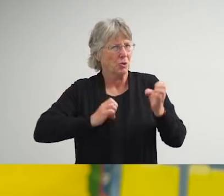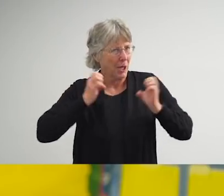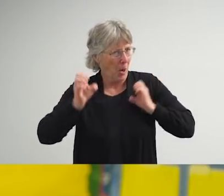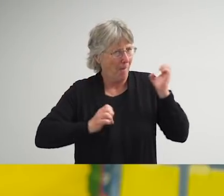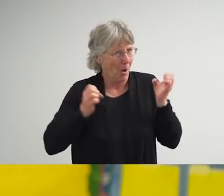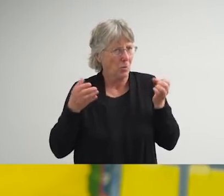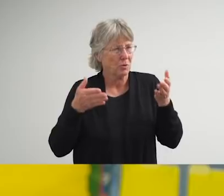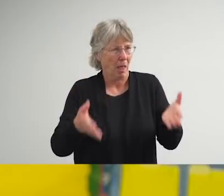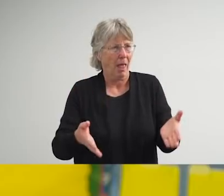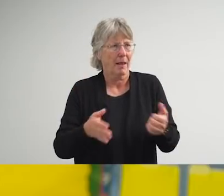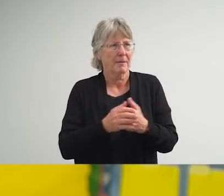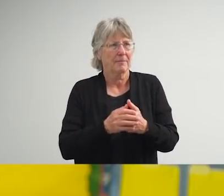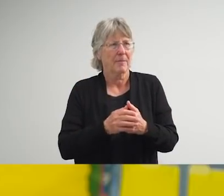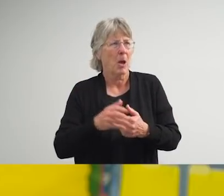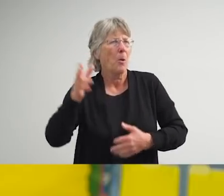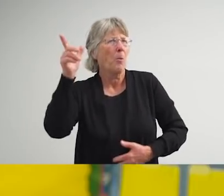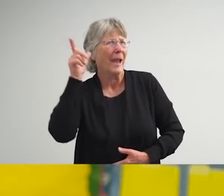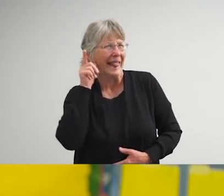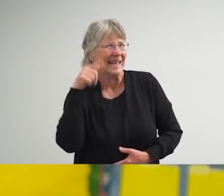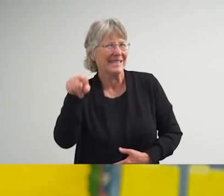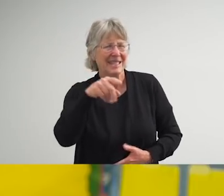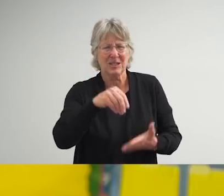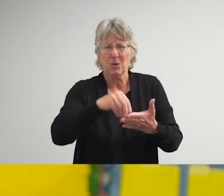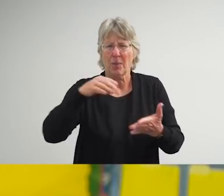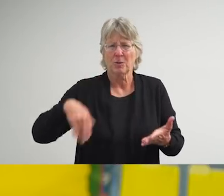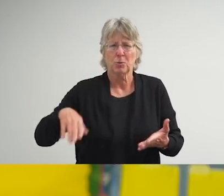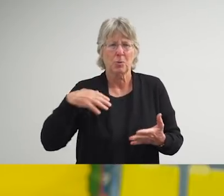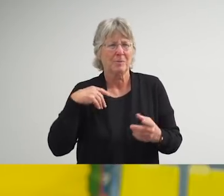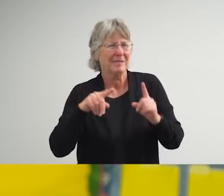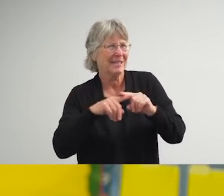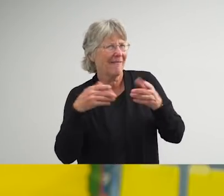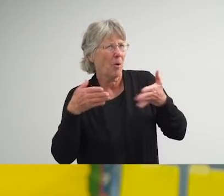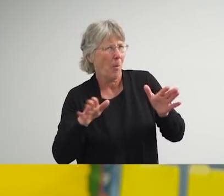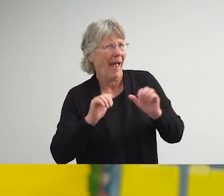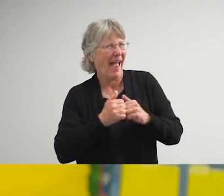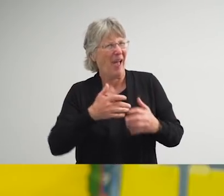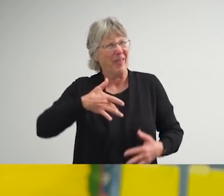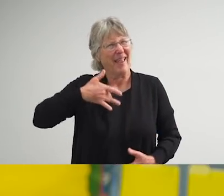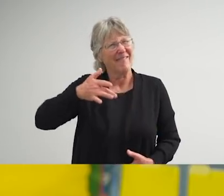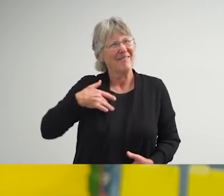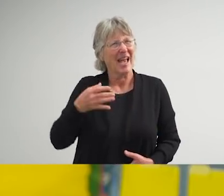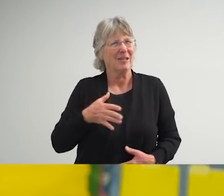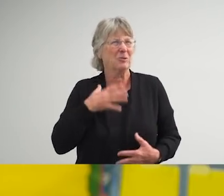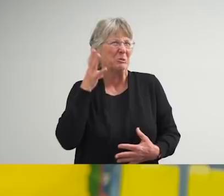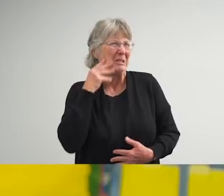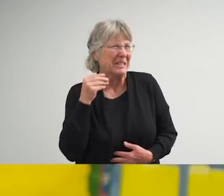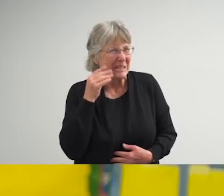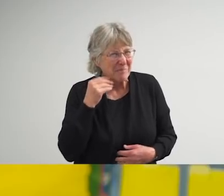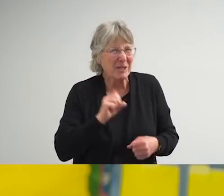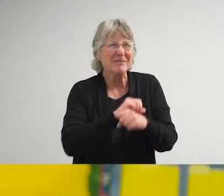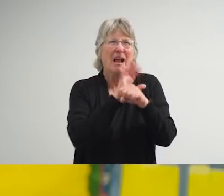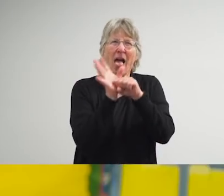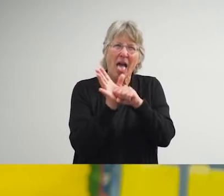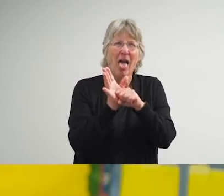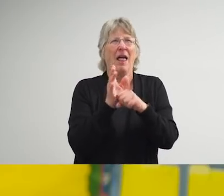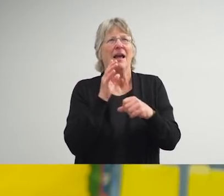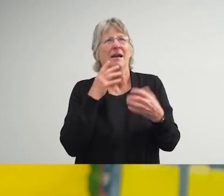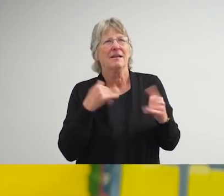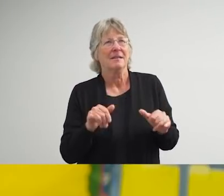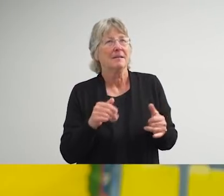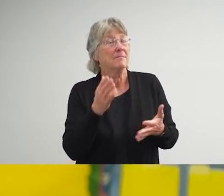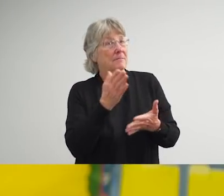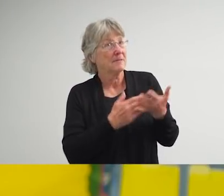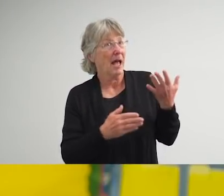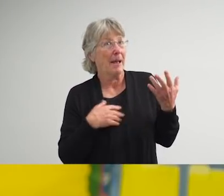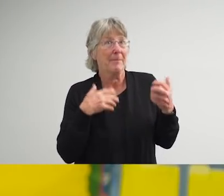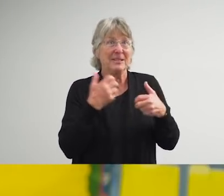to students in new ways as they voiced what it felt like to go through a pandemic, the isolation, the difficulty, and even some who